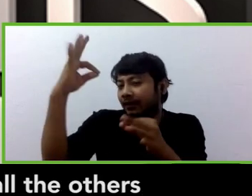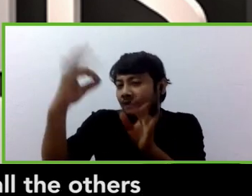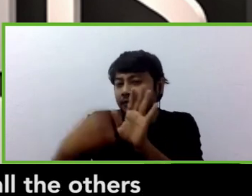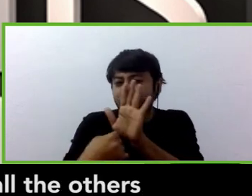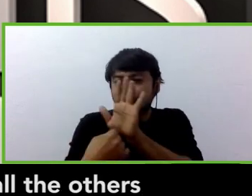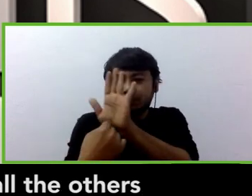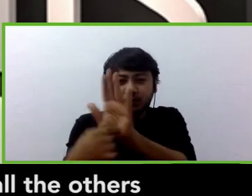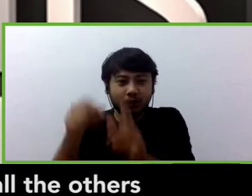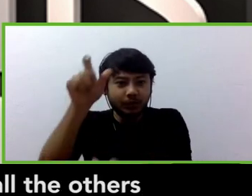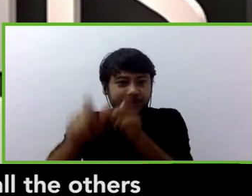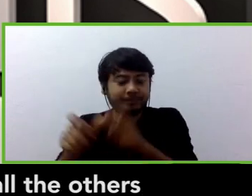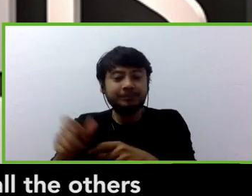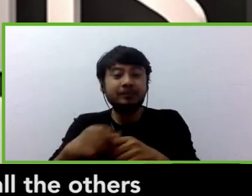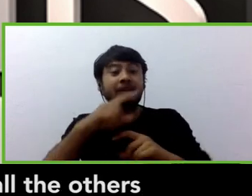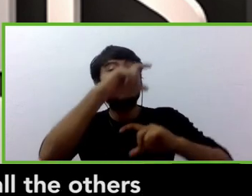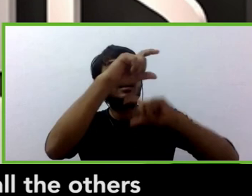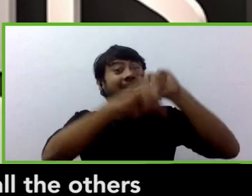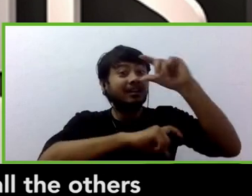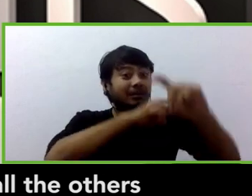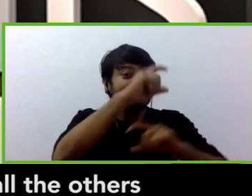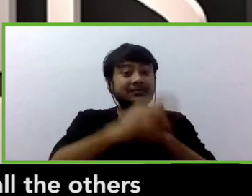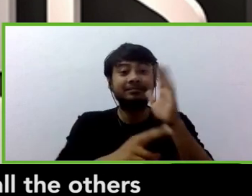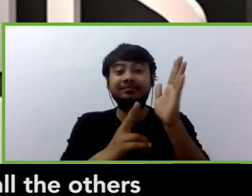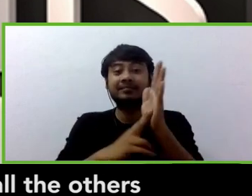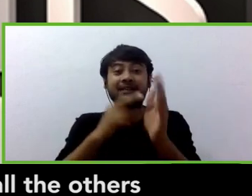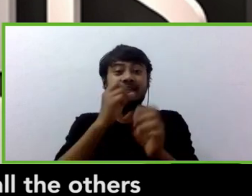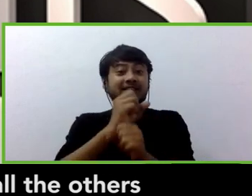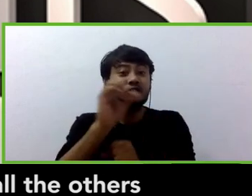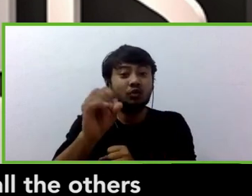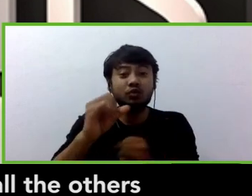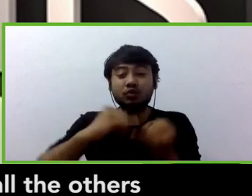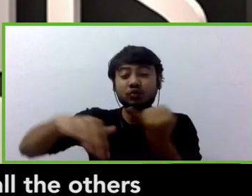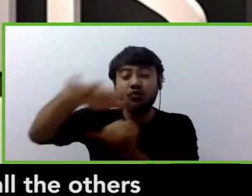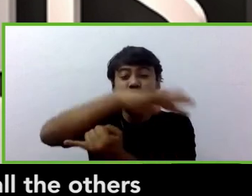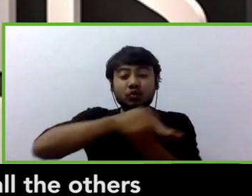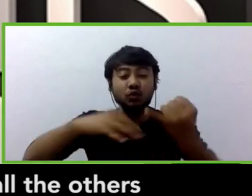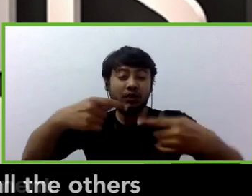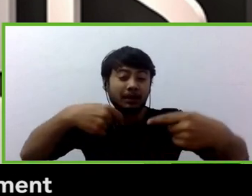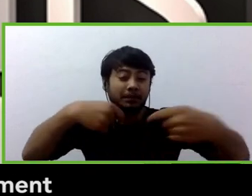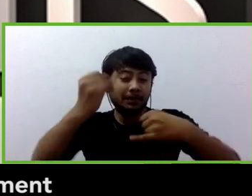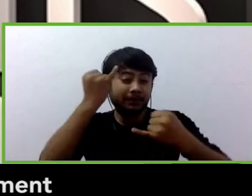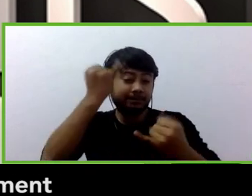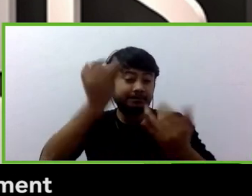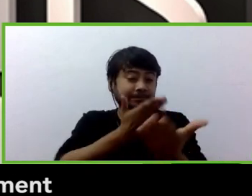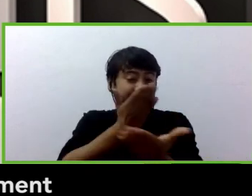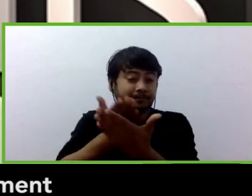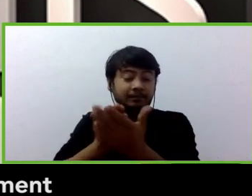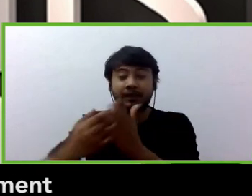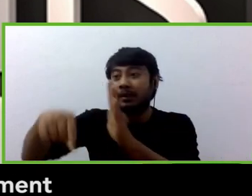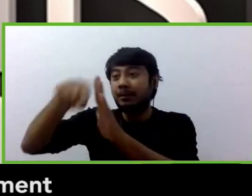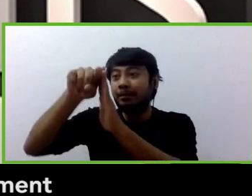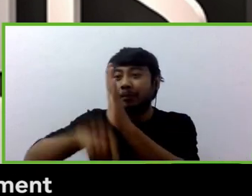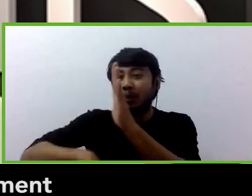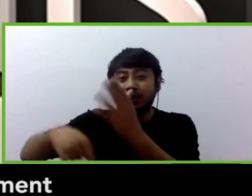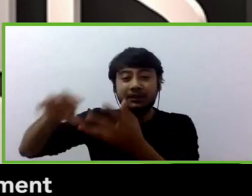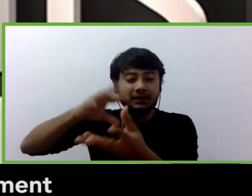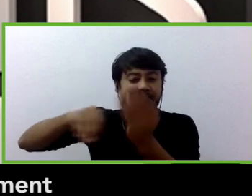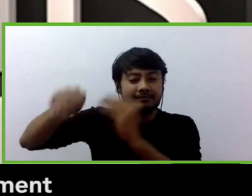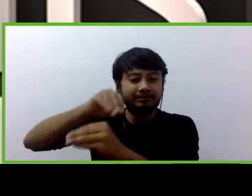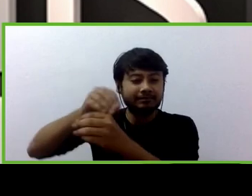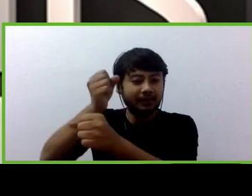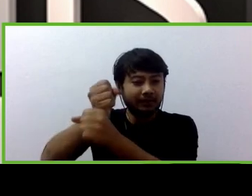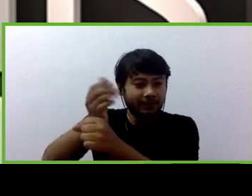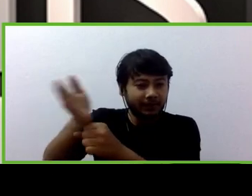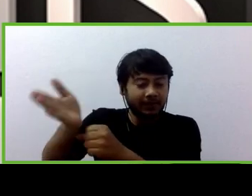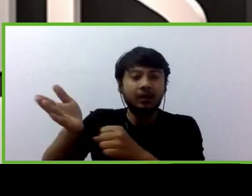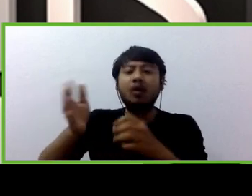corporates, NGOs, social entrepreneurs, policymakers, and all the others for joining hand in propelling this